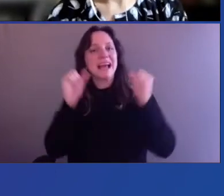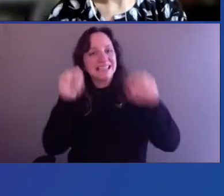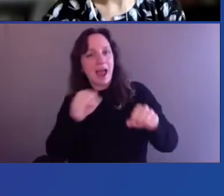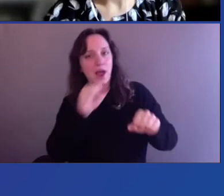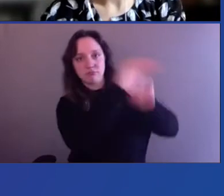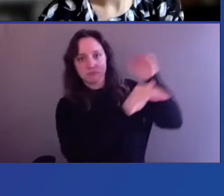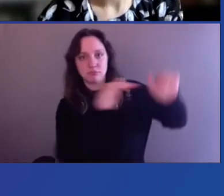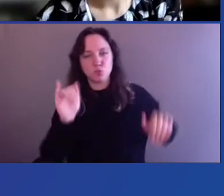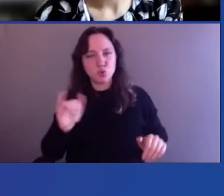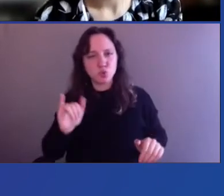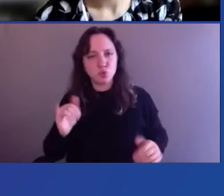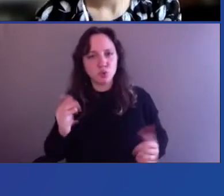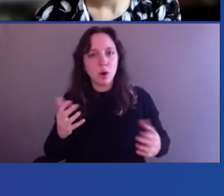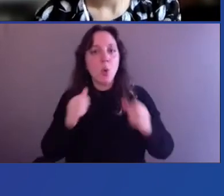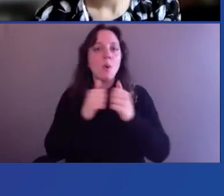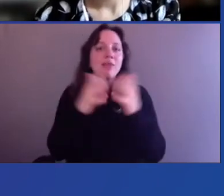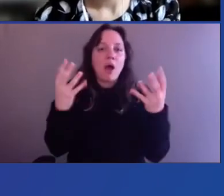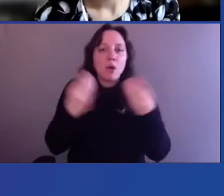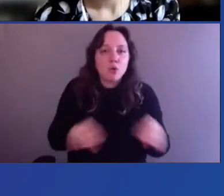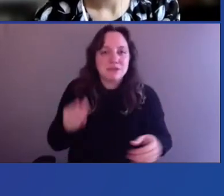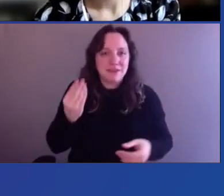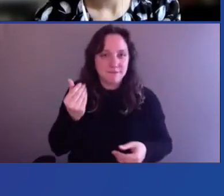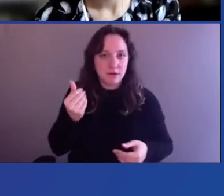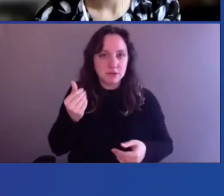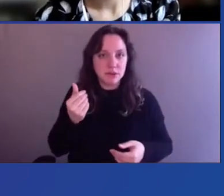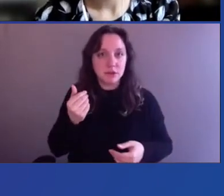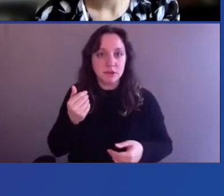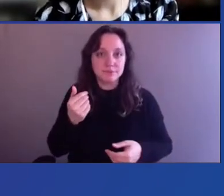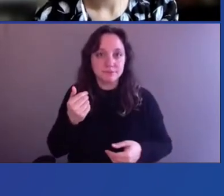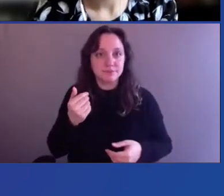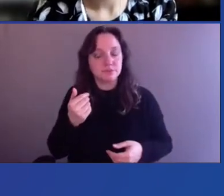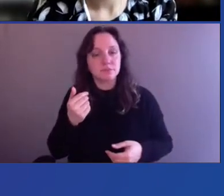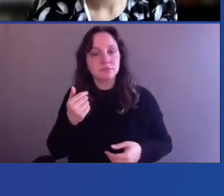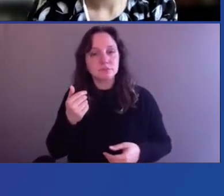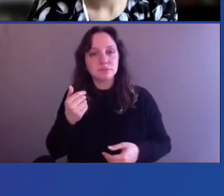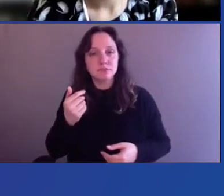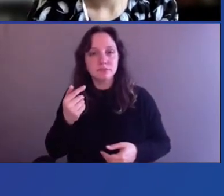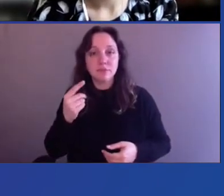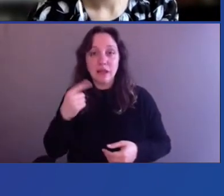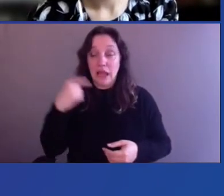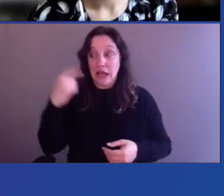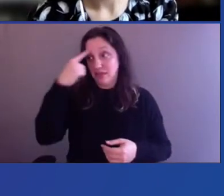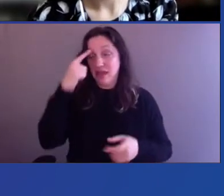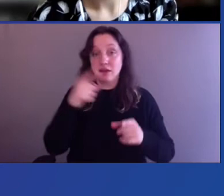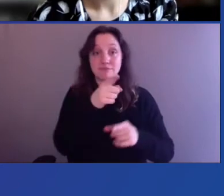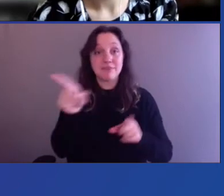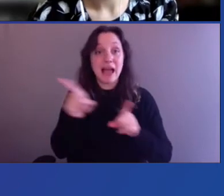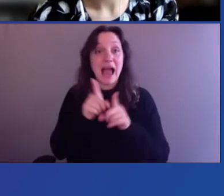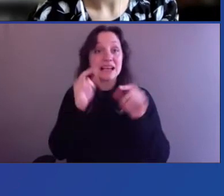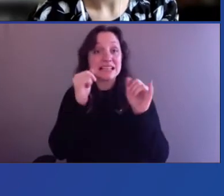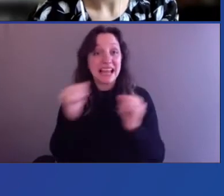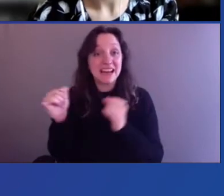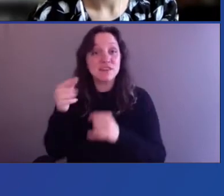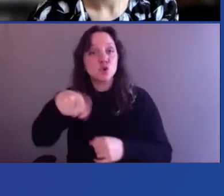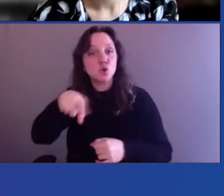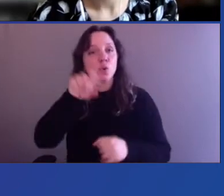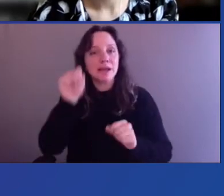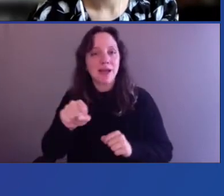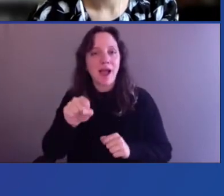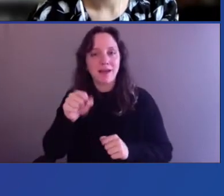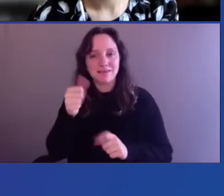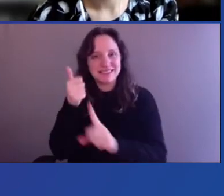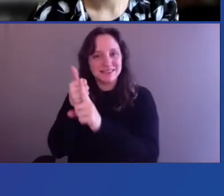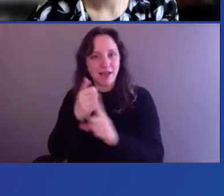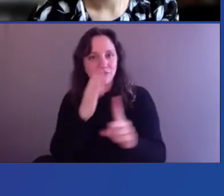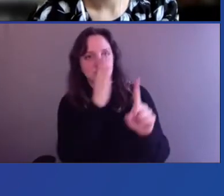it can, reflecting your daily concerns towards elected officials. I think there are small ways you can do it. I